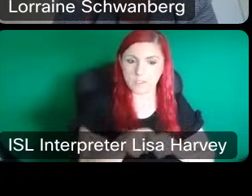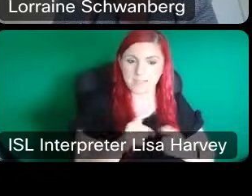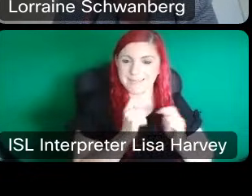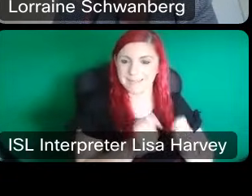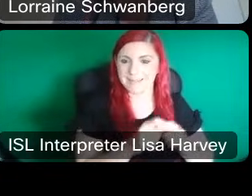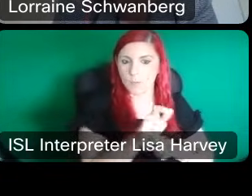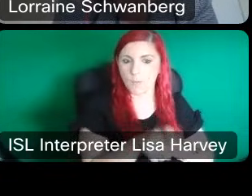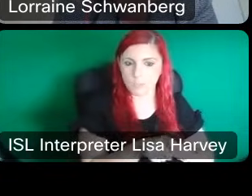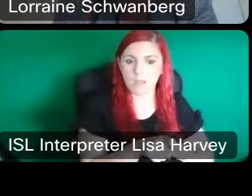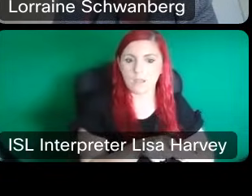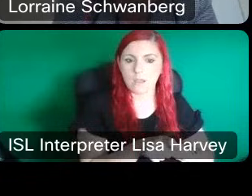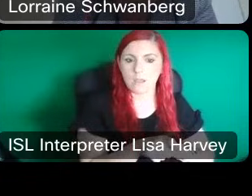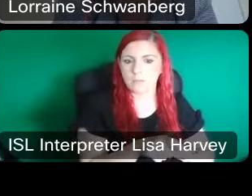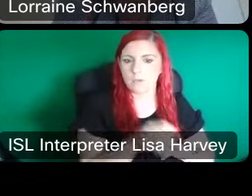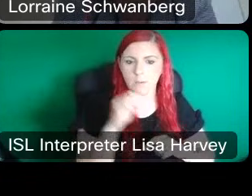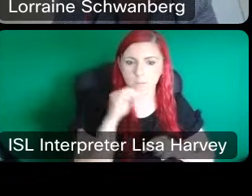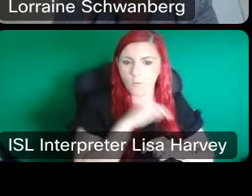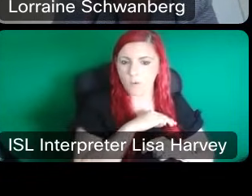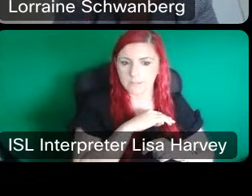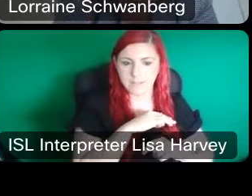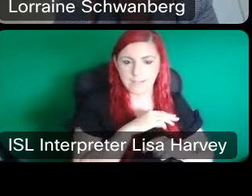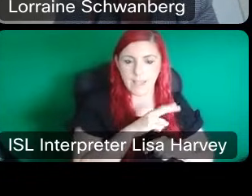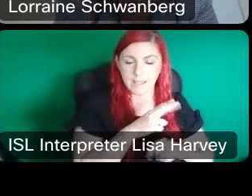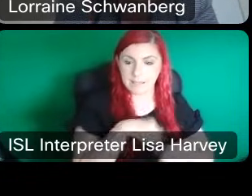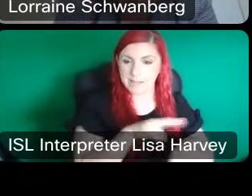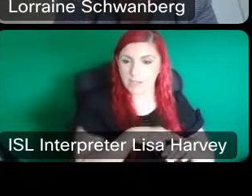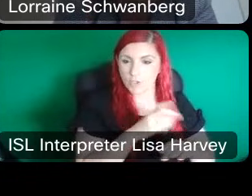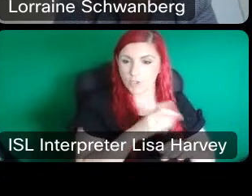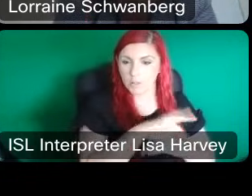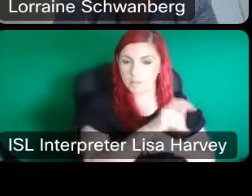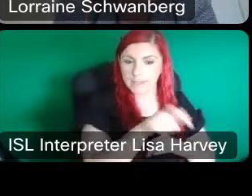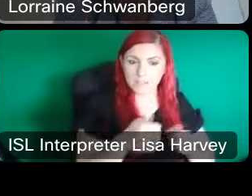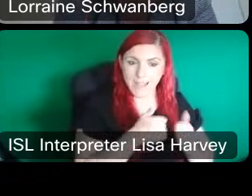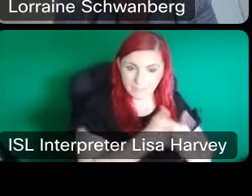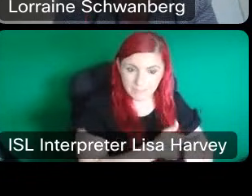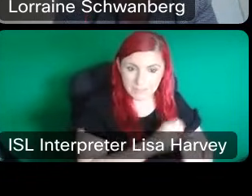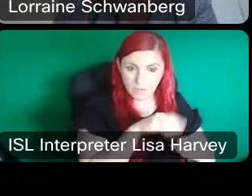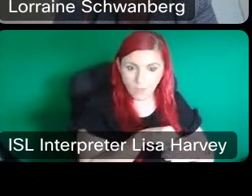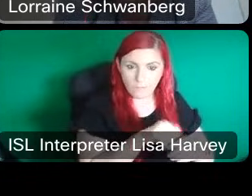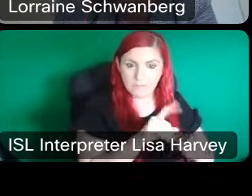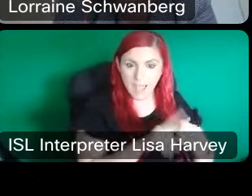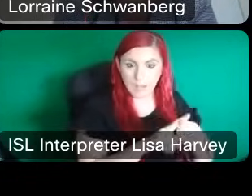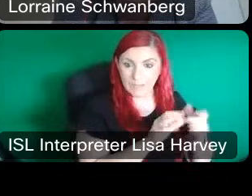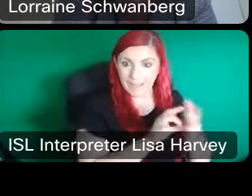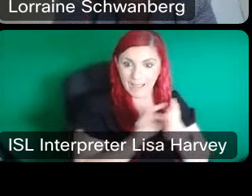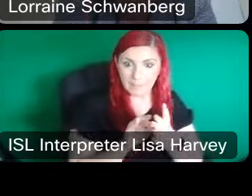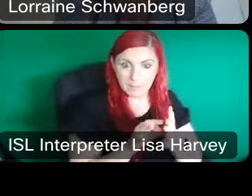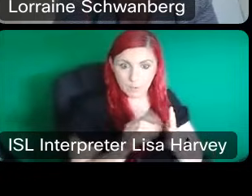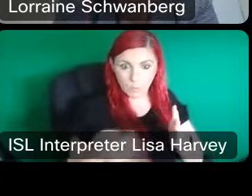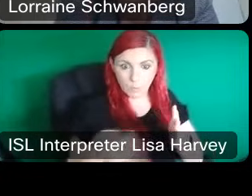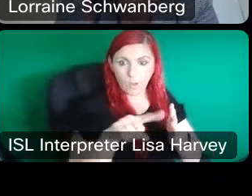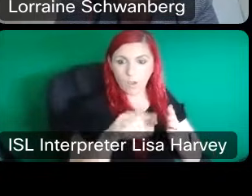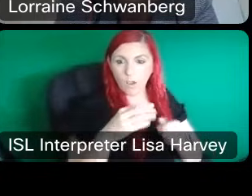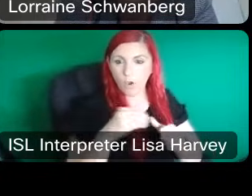Patient Advocacy Services, and that signposting them to those services very early on